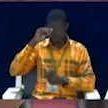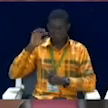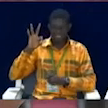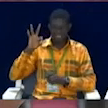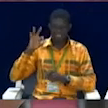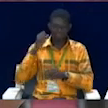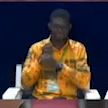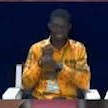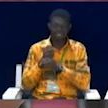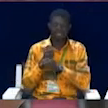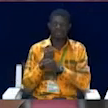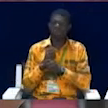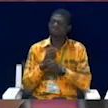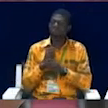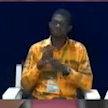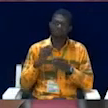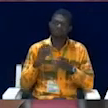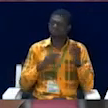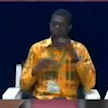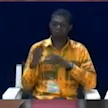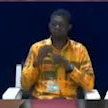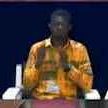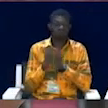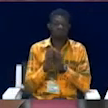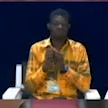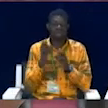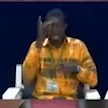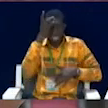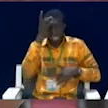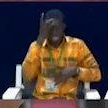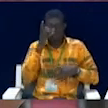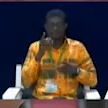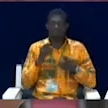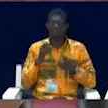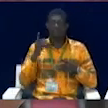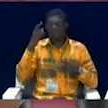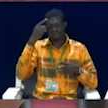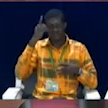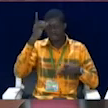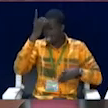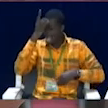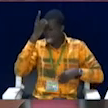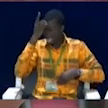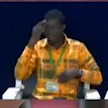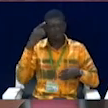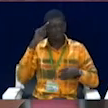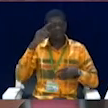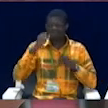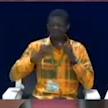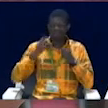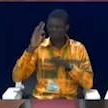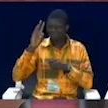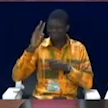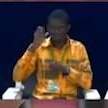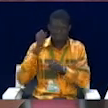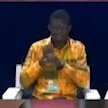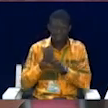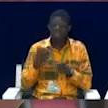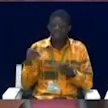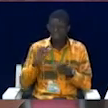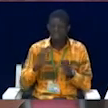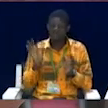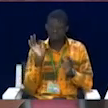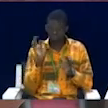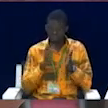battling epilepsy disease for 7 years. They led the boy to Christ